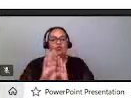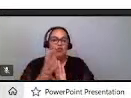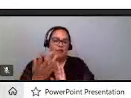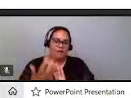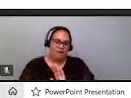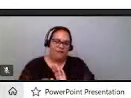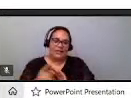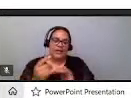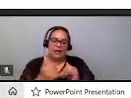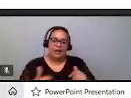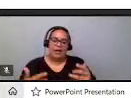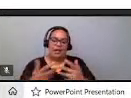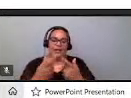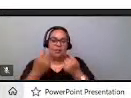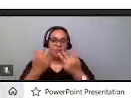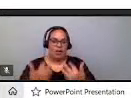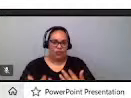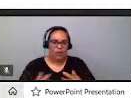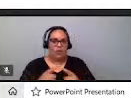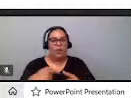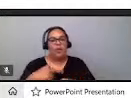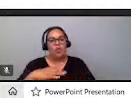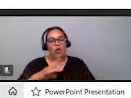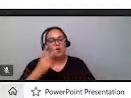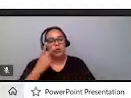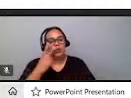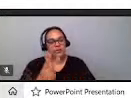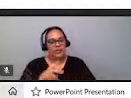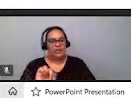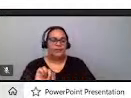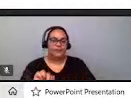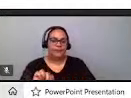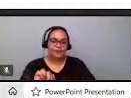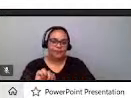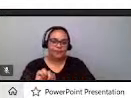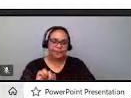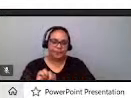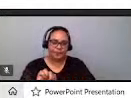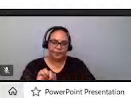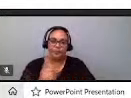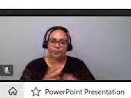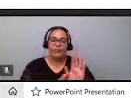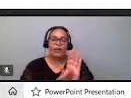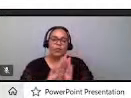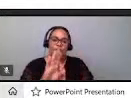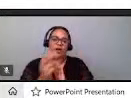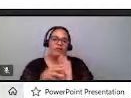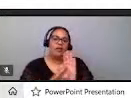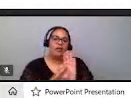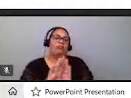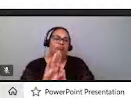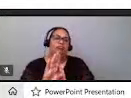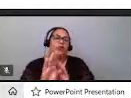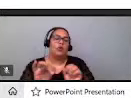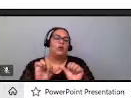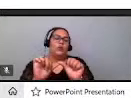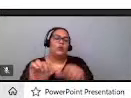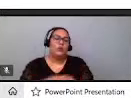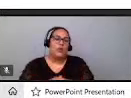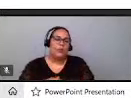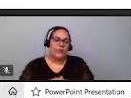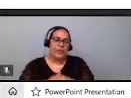um that's in line with budget I would love to see that that um Improvement goes up on a continuous